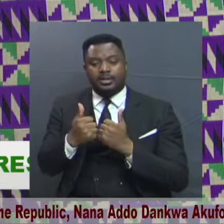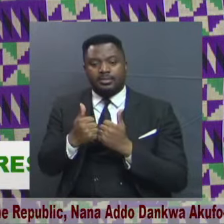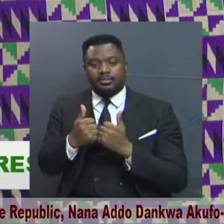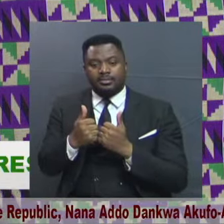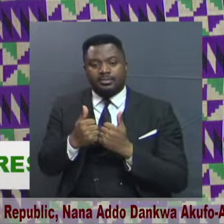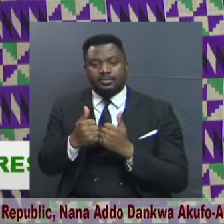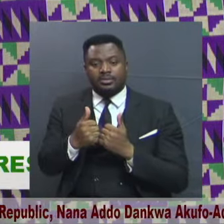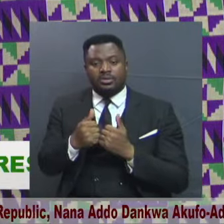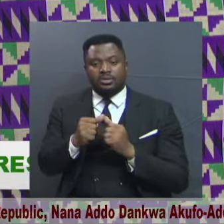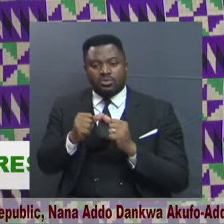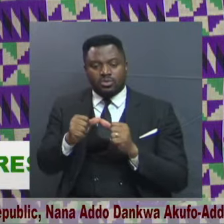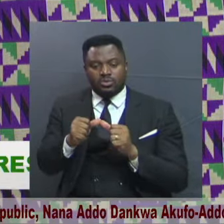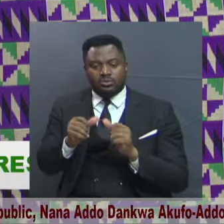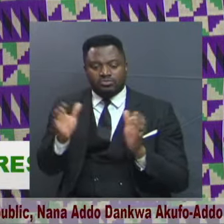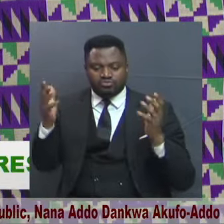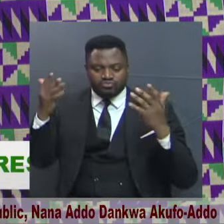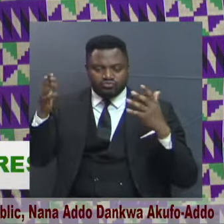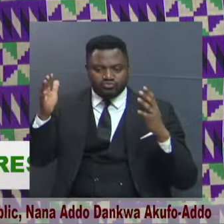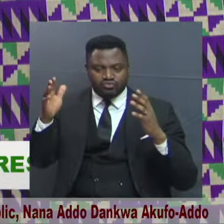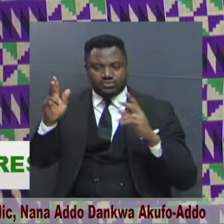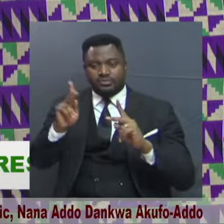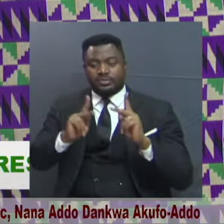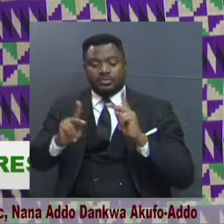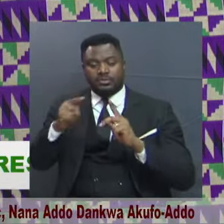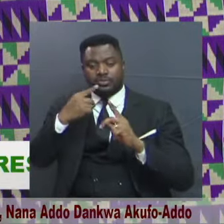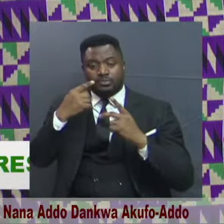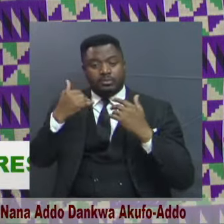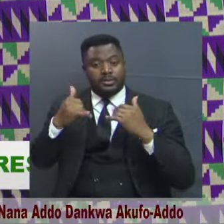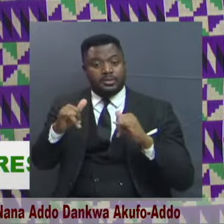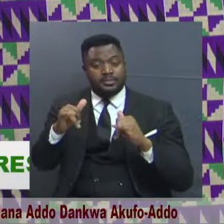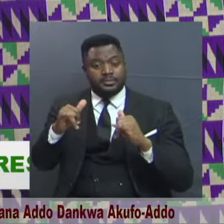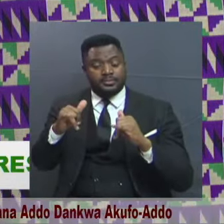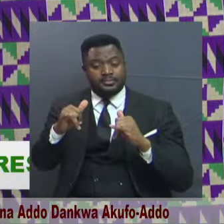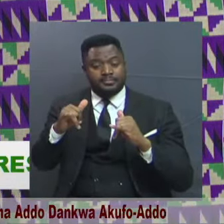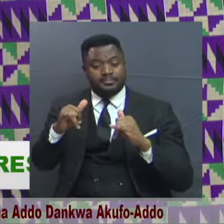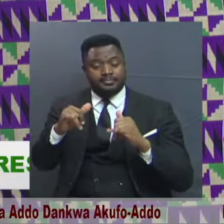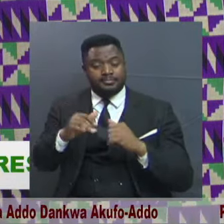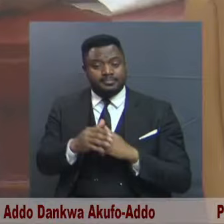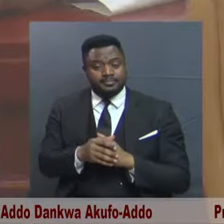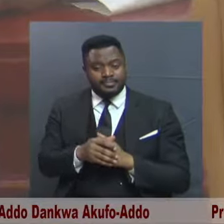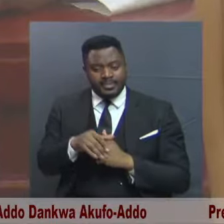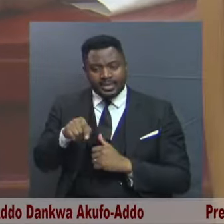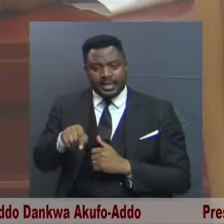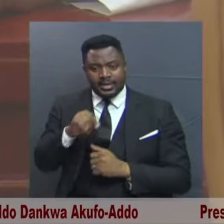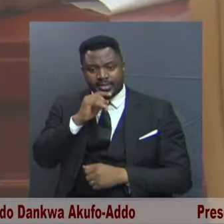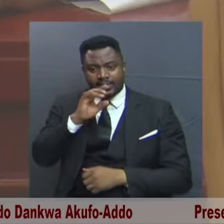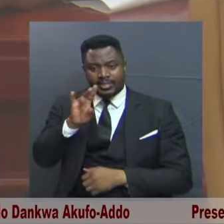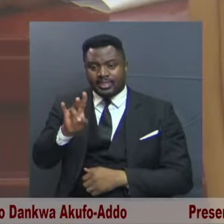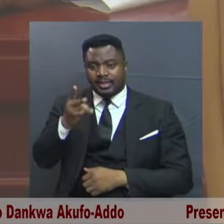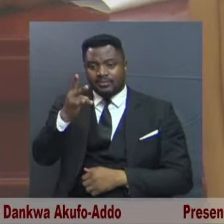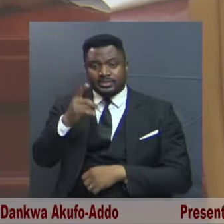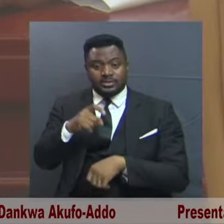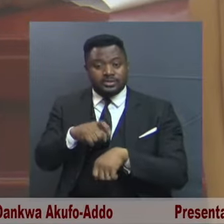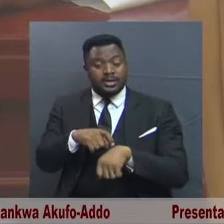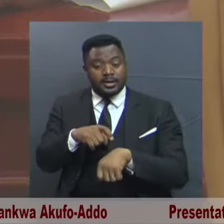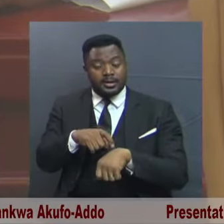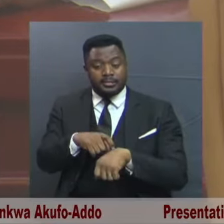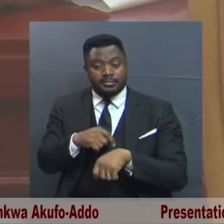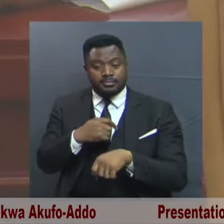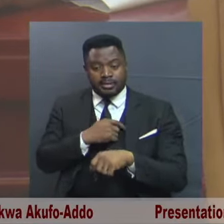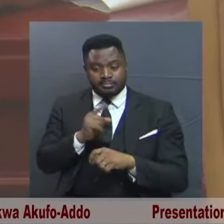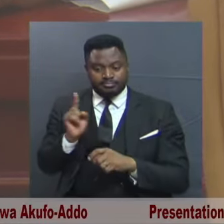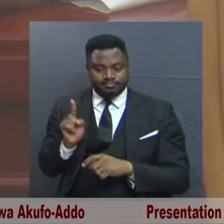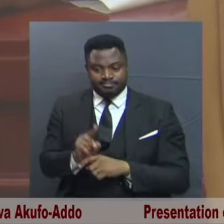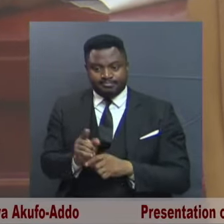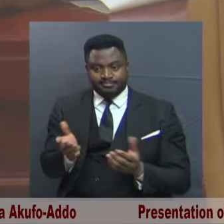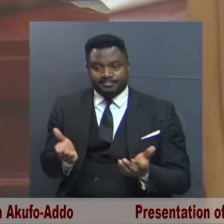ch on the participants speaker this is the seventh time that I've appeared